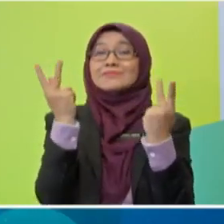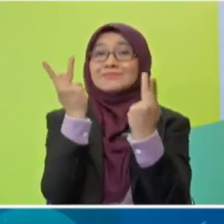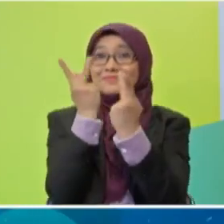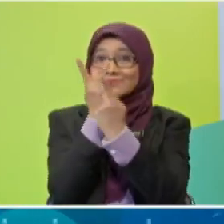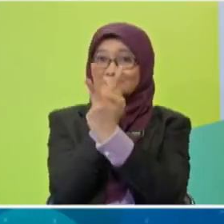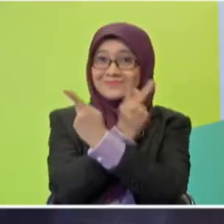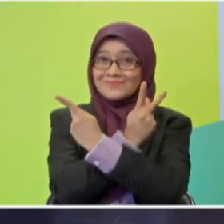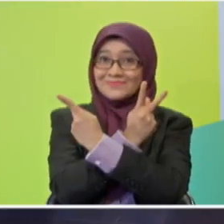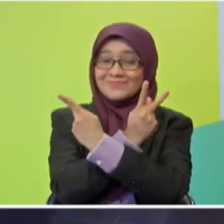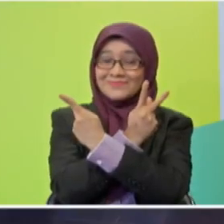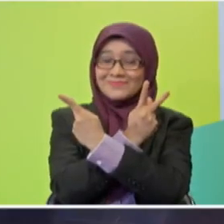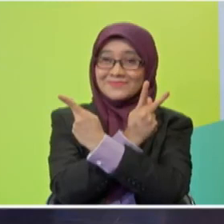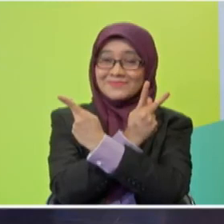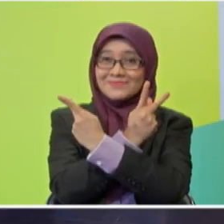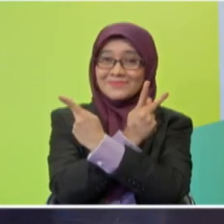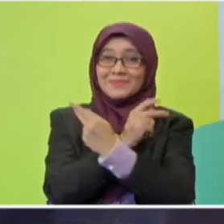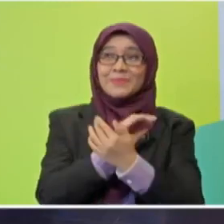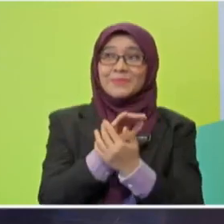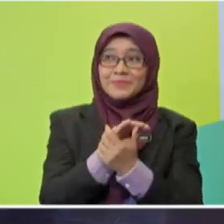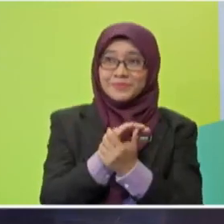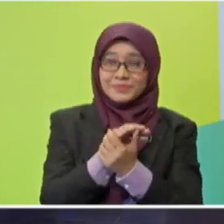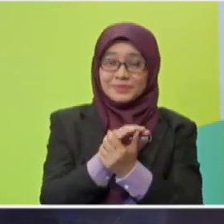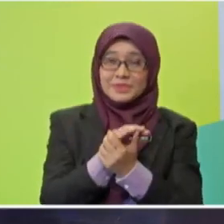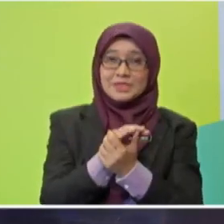multiplication. So what you do here, the question, the mathematics is